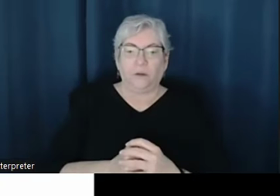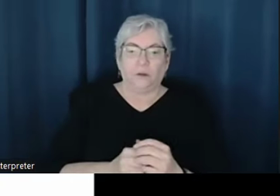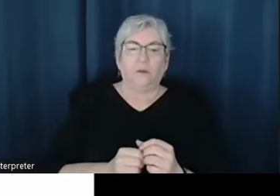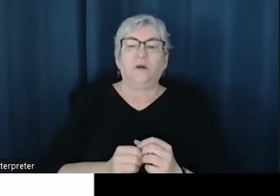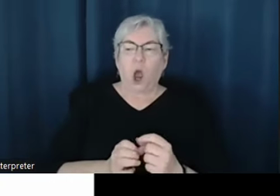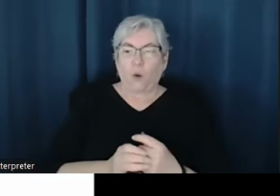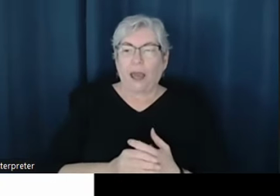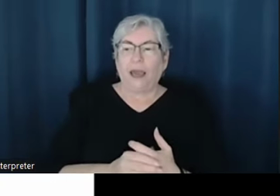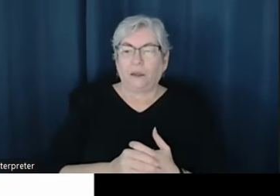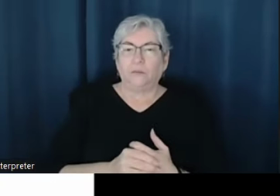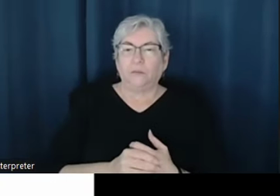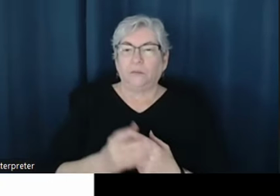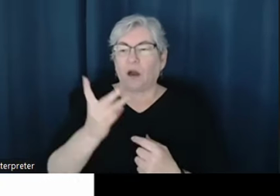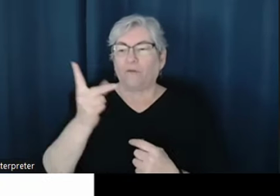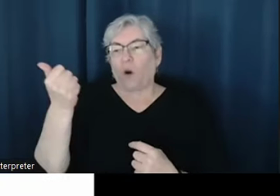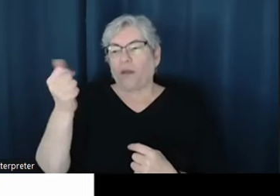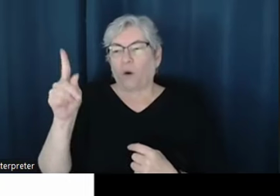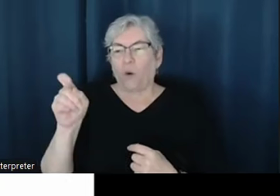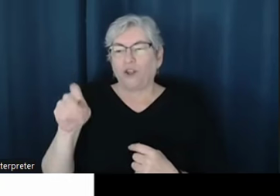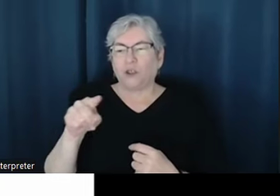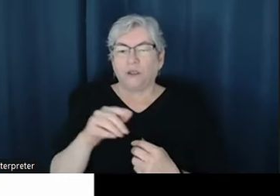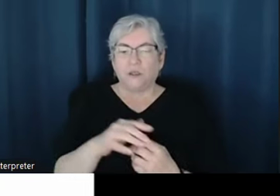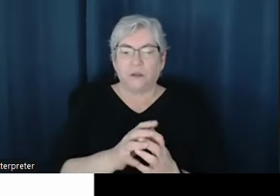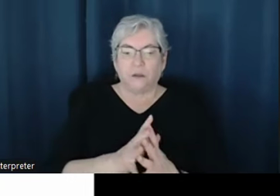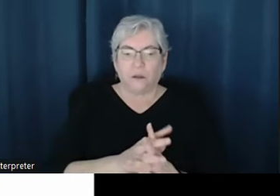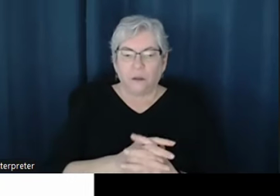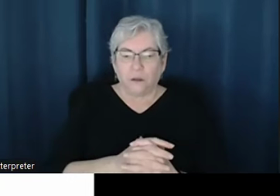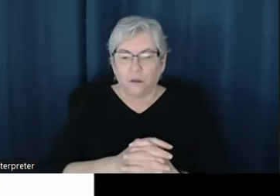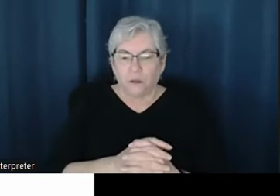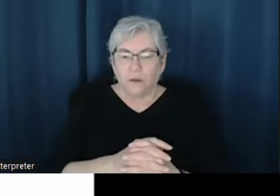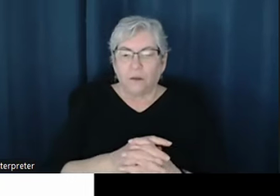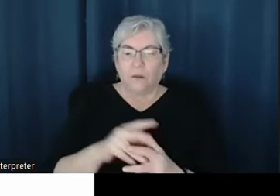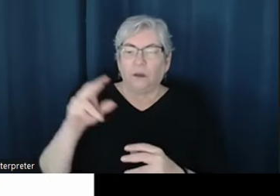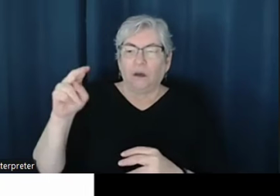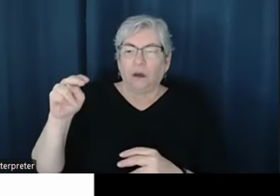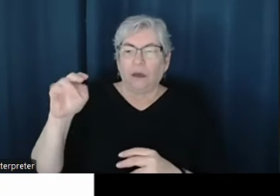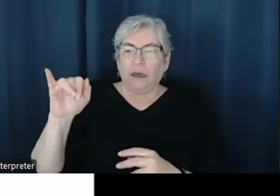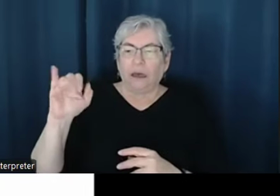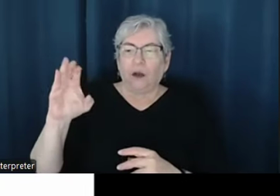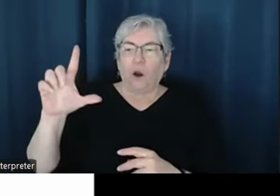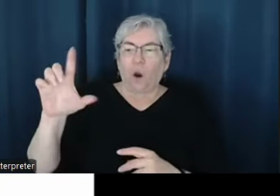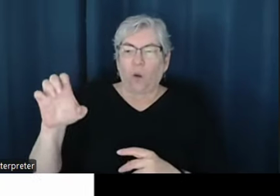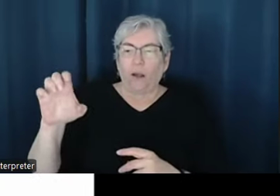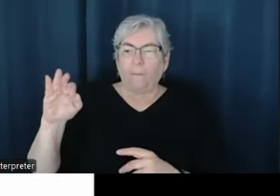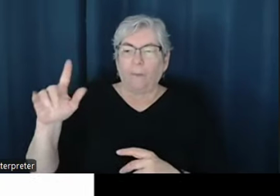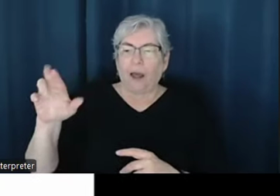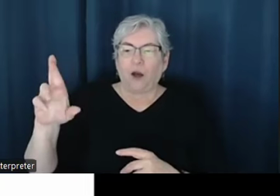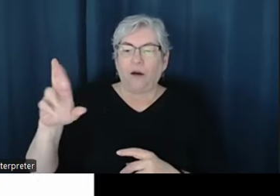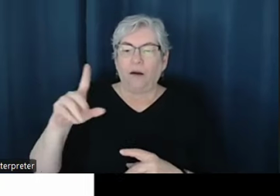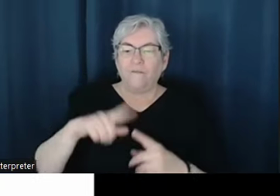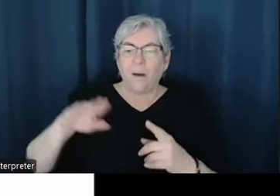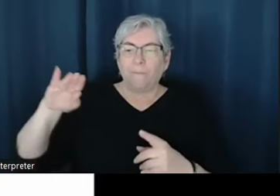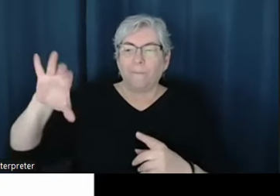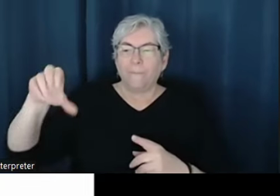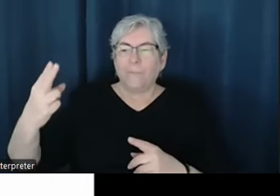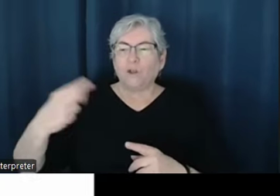Okay, there are a few more questions. There's one for Nicole Miller. Hi, Nicole from Michigan. I had to tell